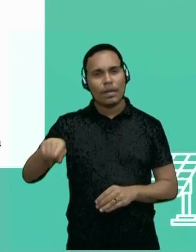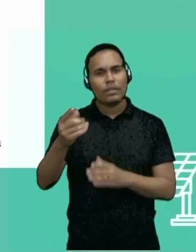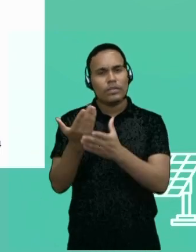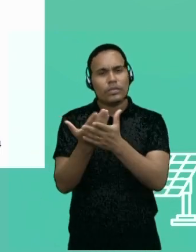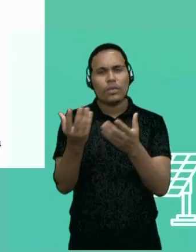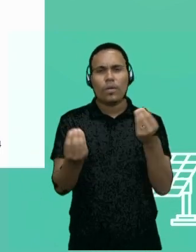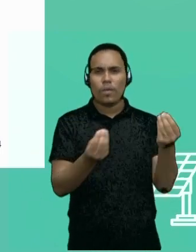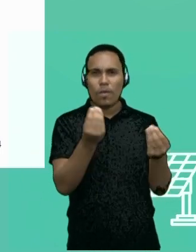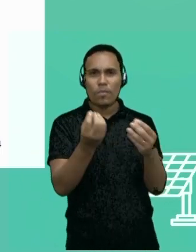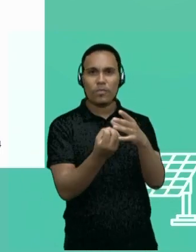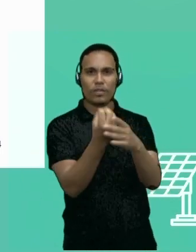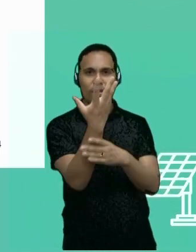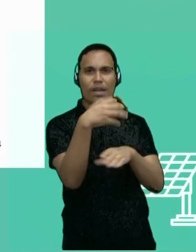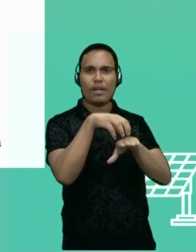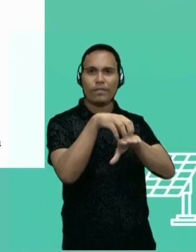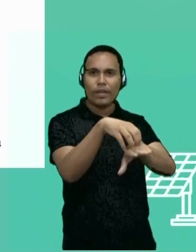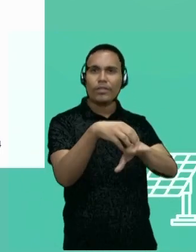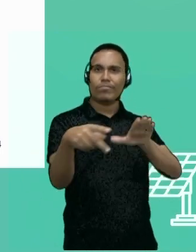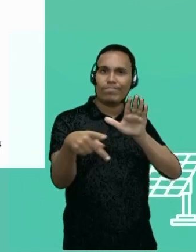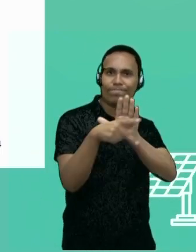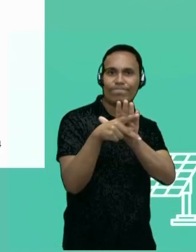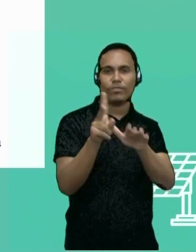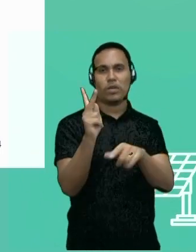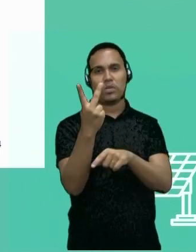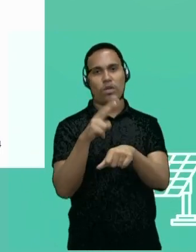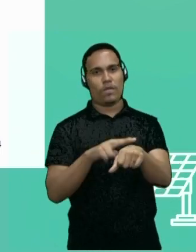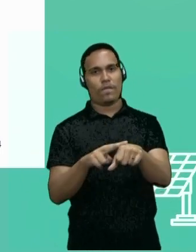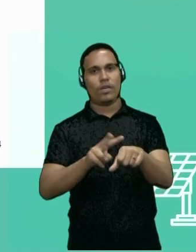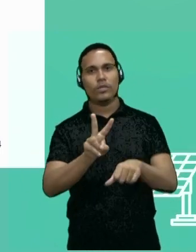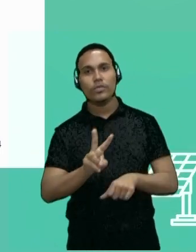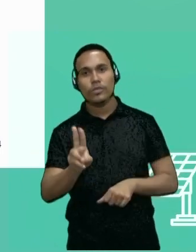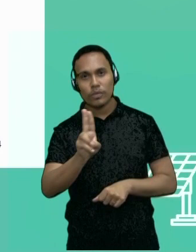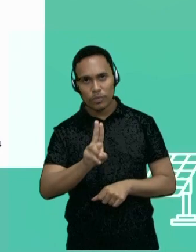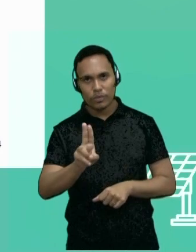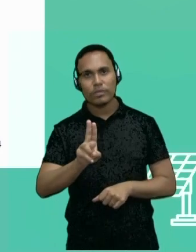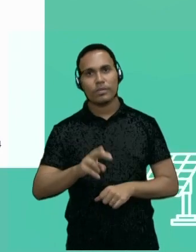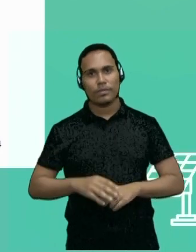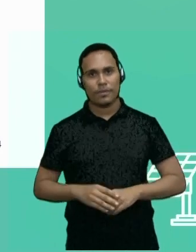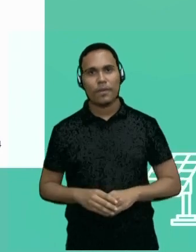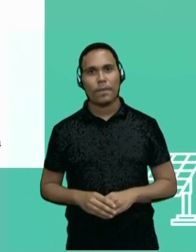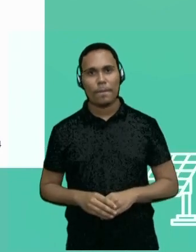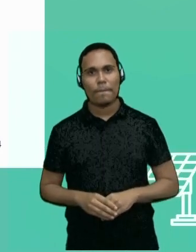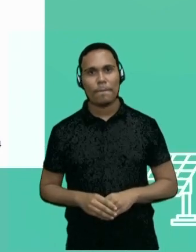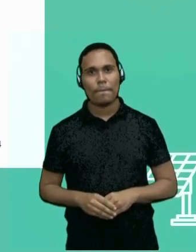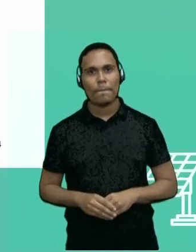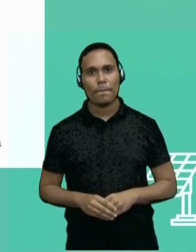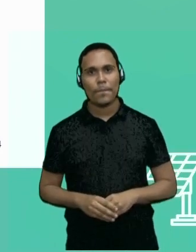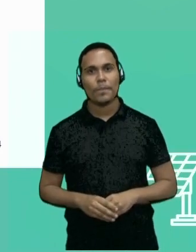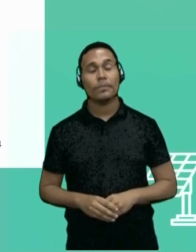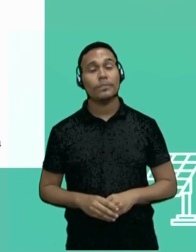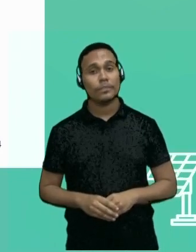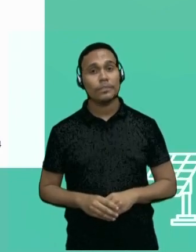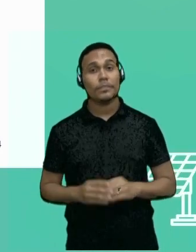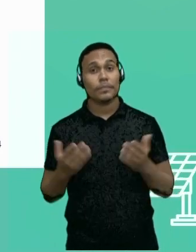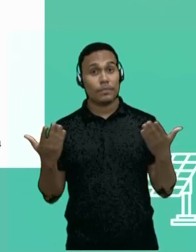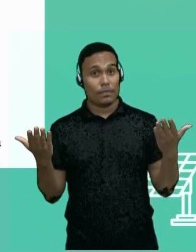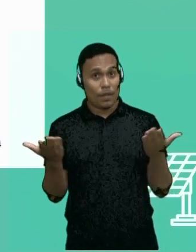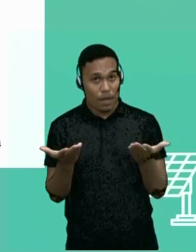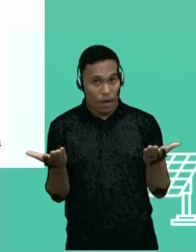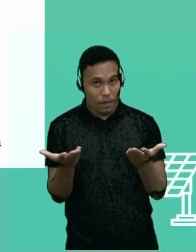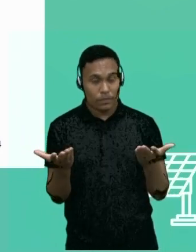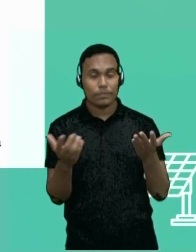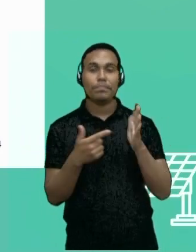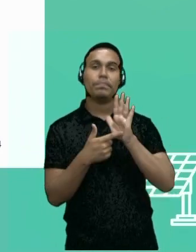and then Alstom and Viva Rail on the hydrogen-powered rail side. In the construction equipment segment, we